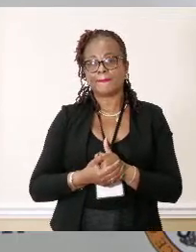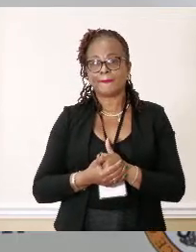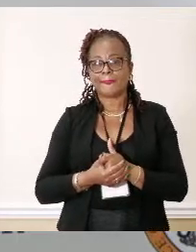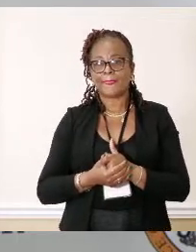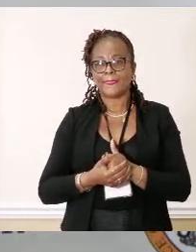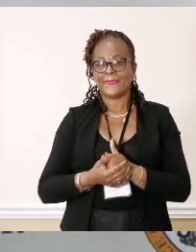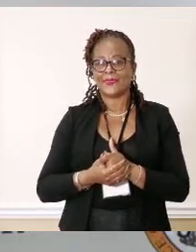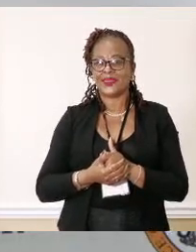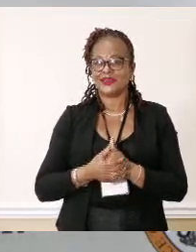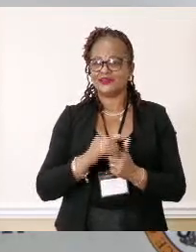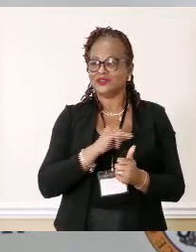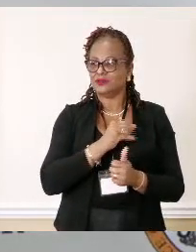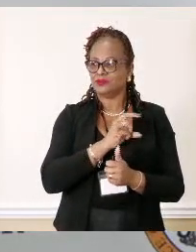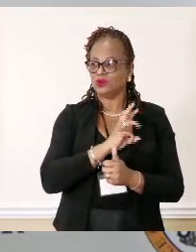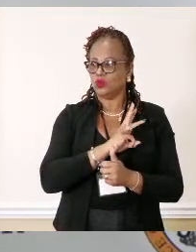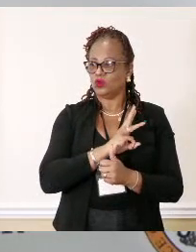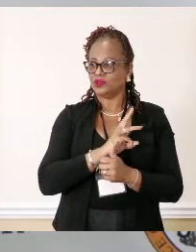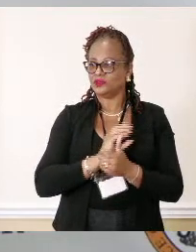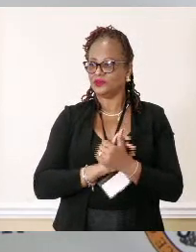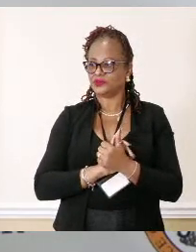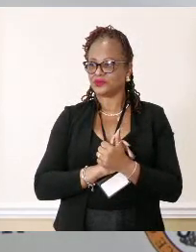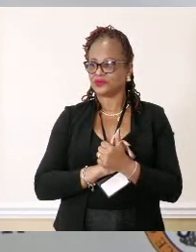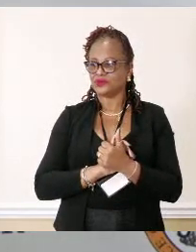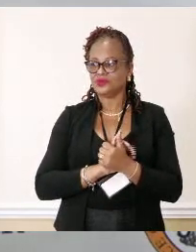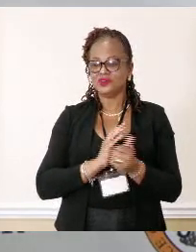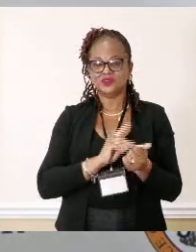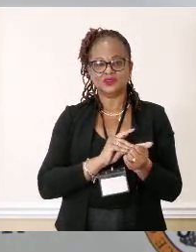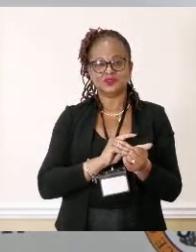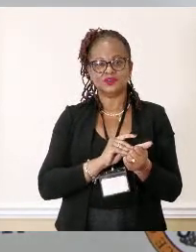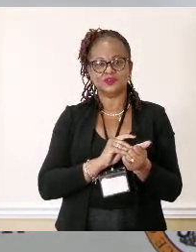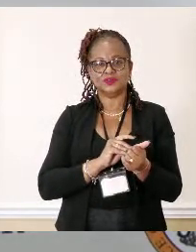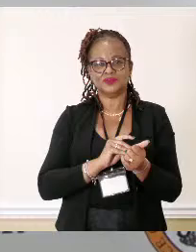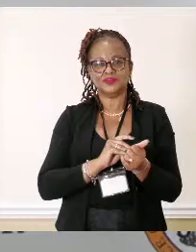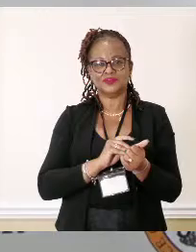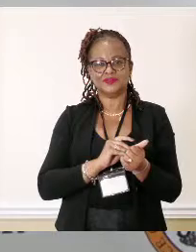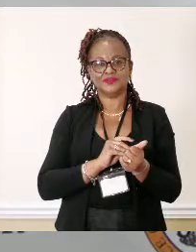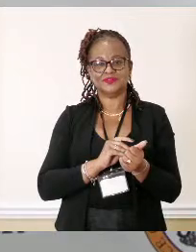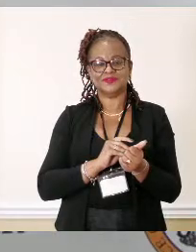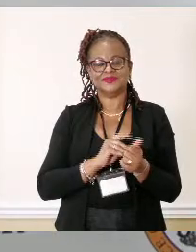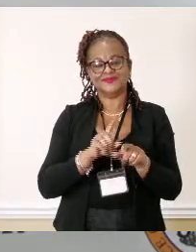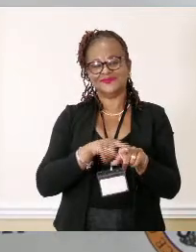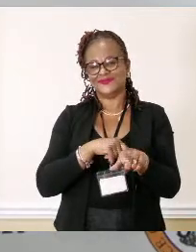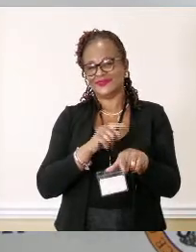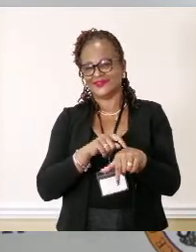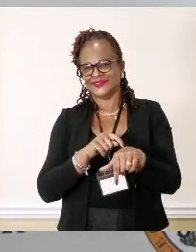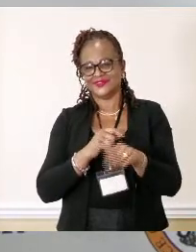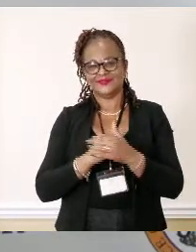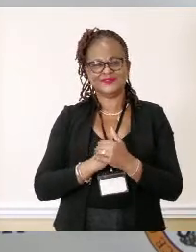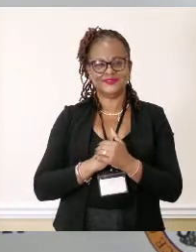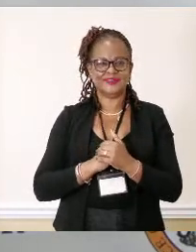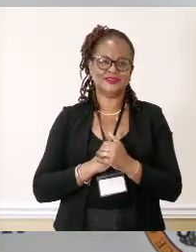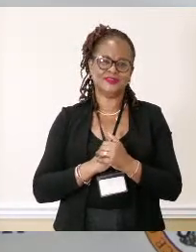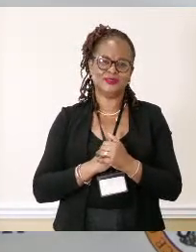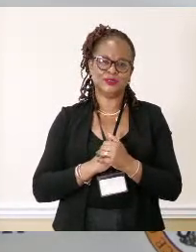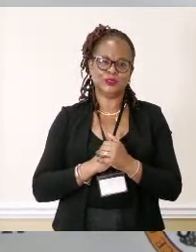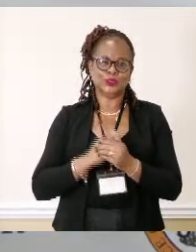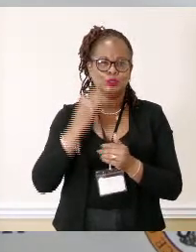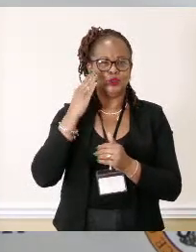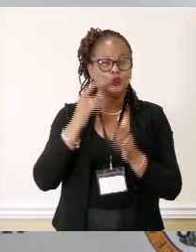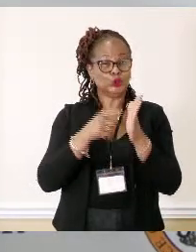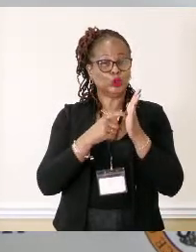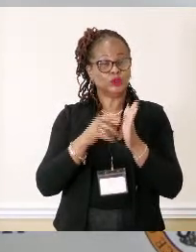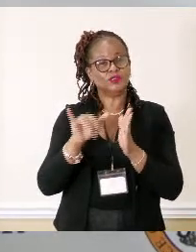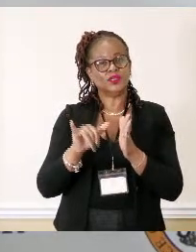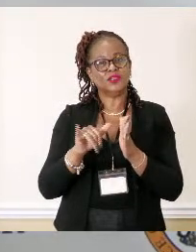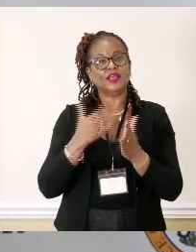Madame Jasper Ward. Hello, Dr. Regis. It's been a while. Uh, You noted that there